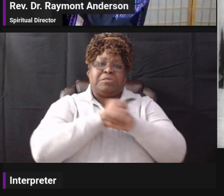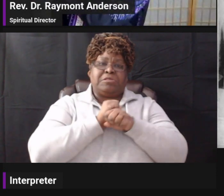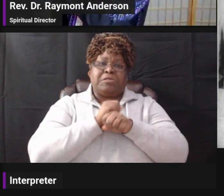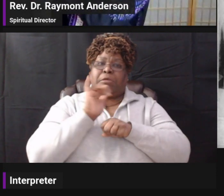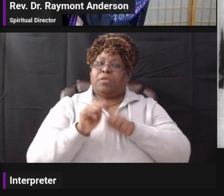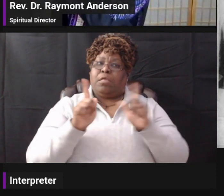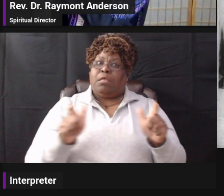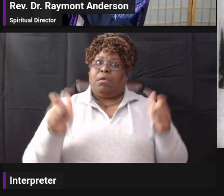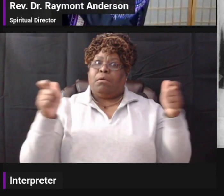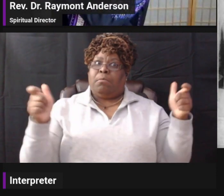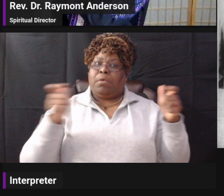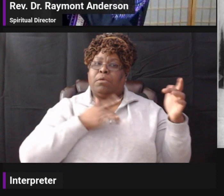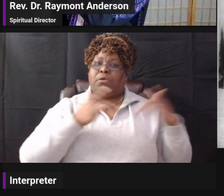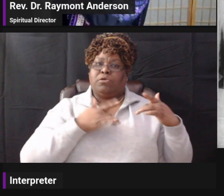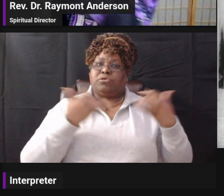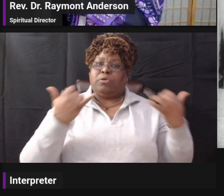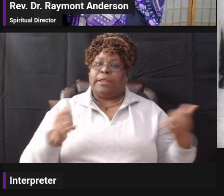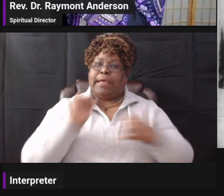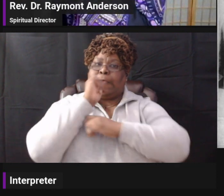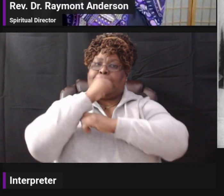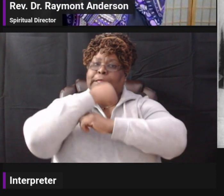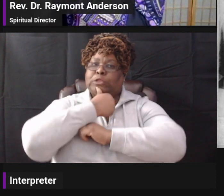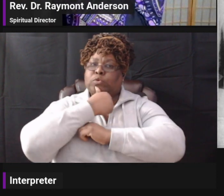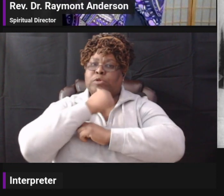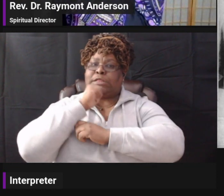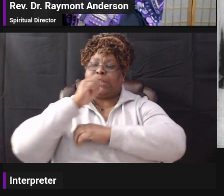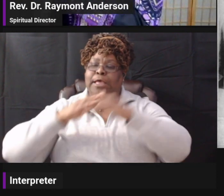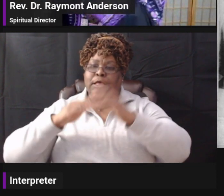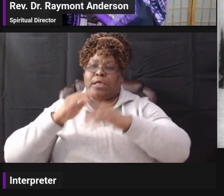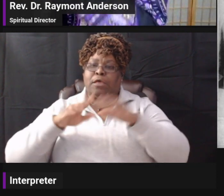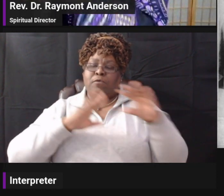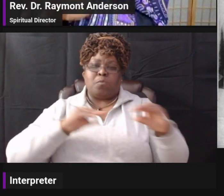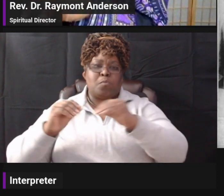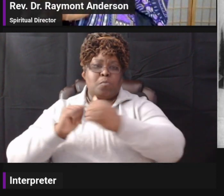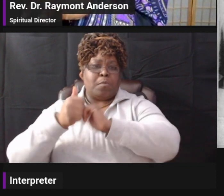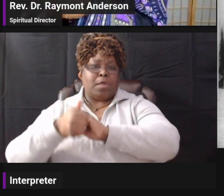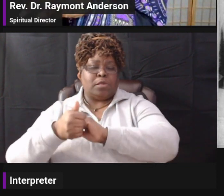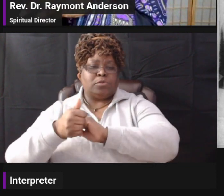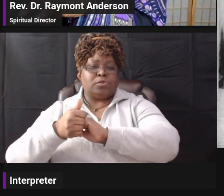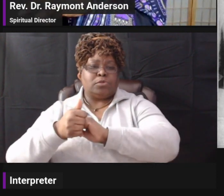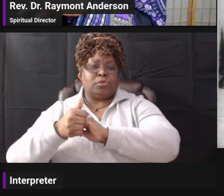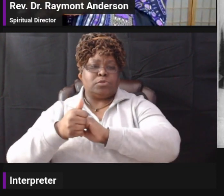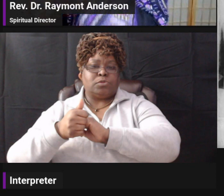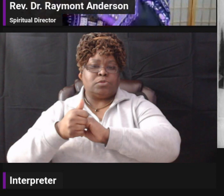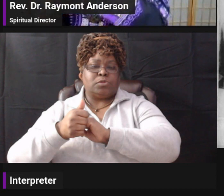escaping, that's a greater concern. So endure the discomfort, get out of your comfort zone,